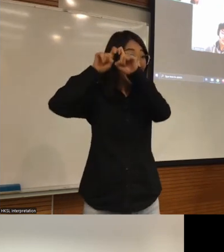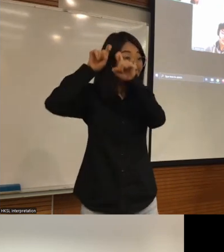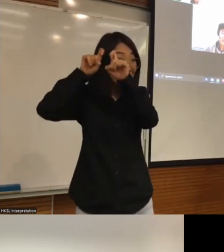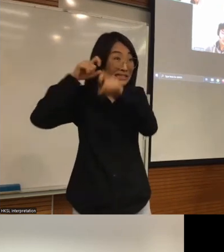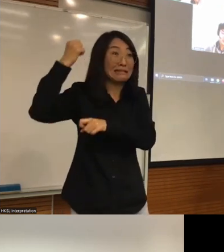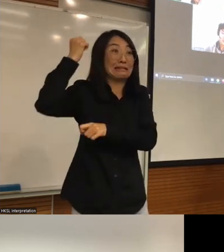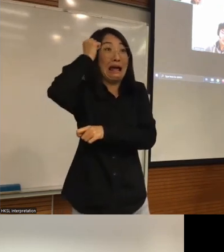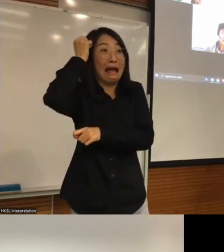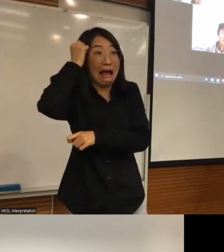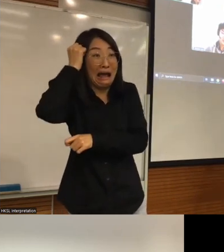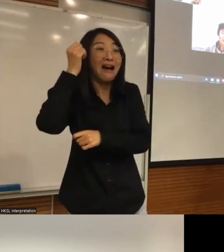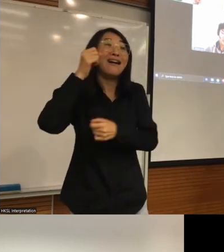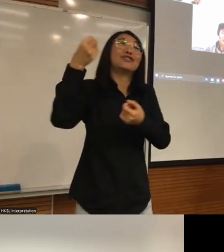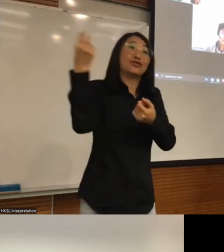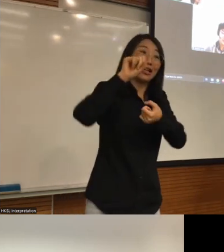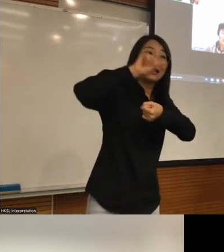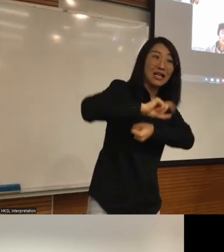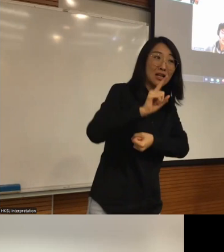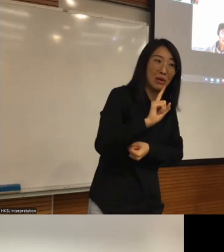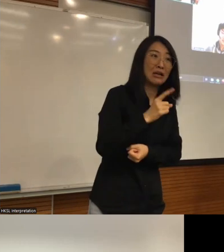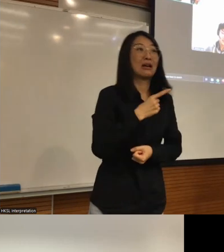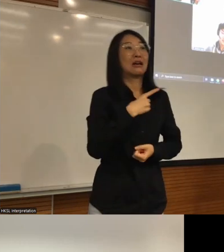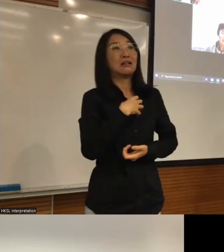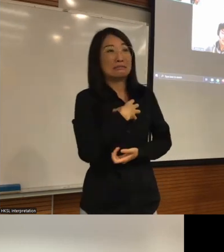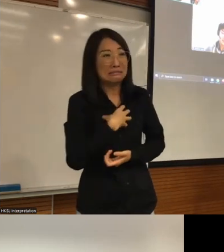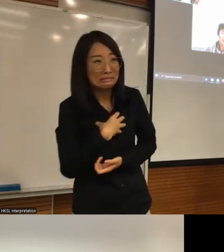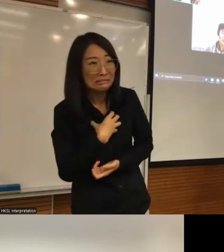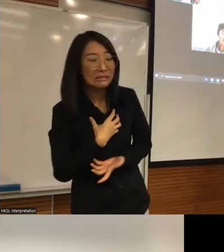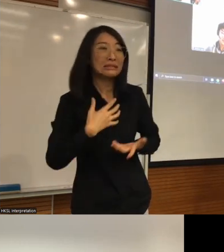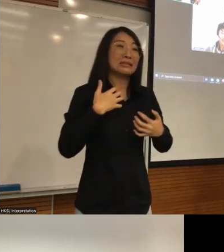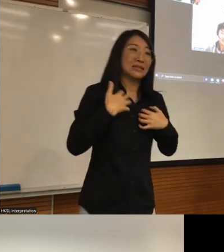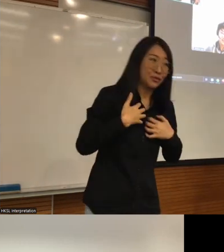their dissatisfaction and maybe stress.